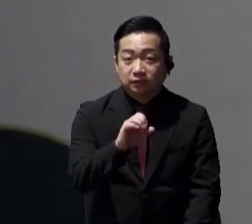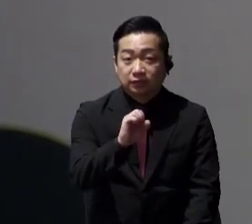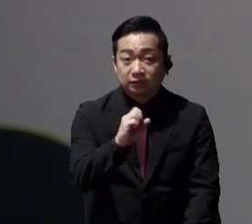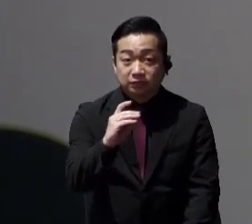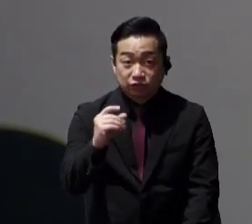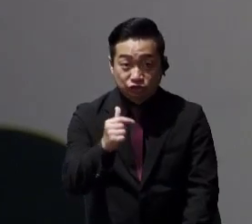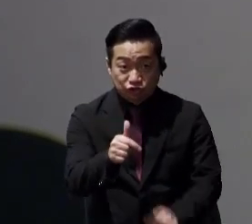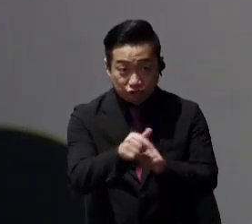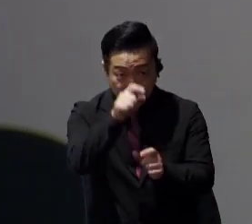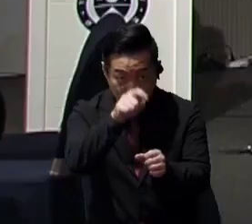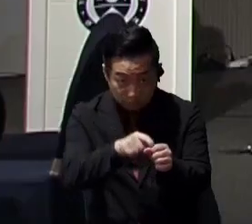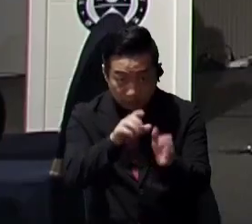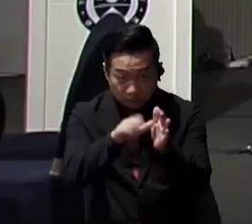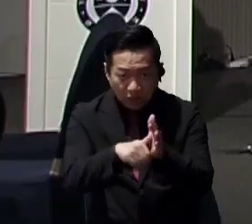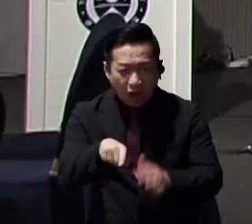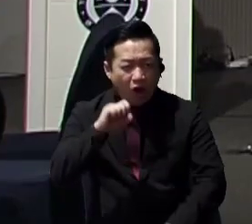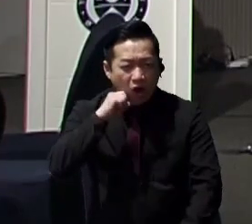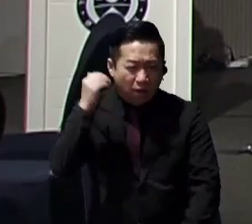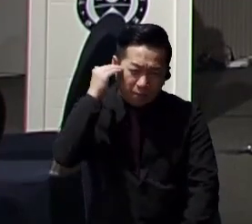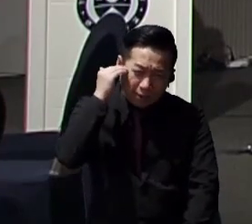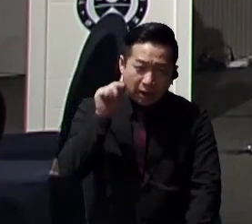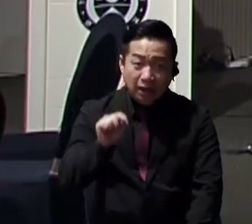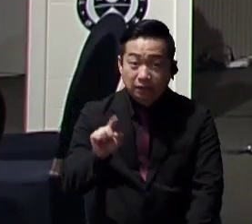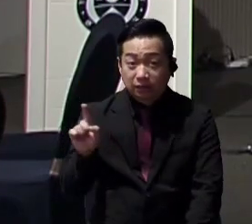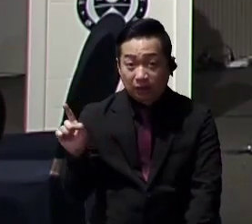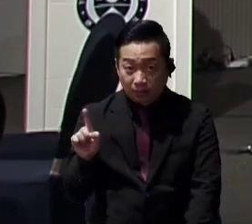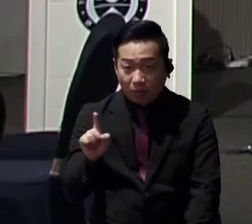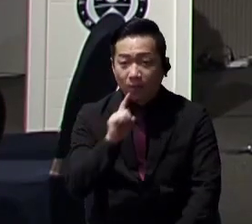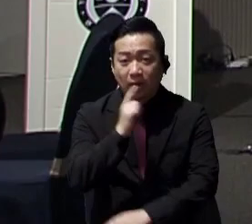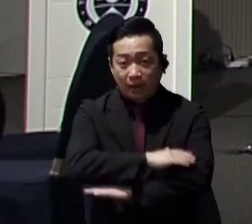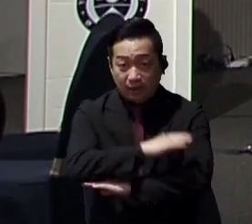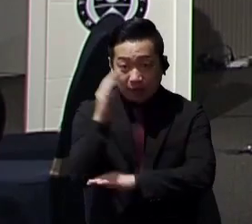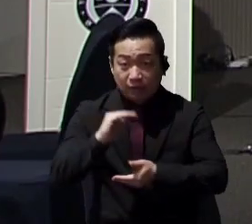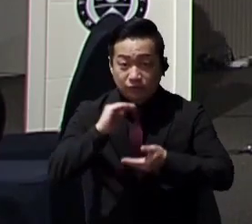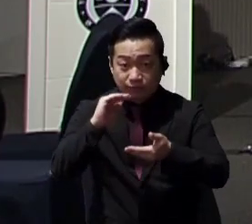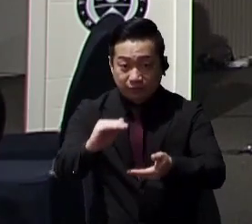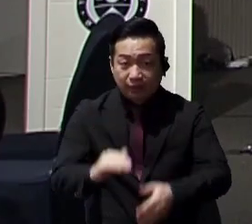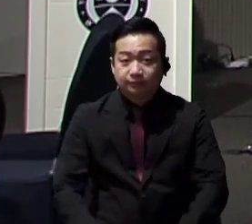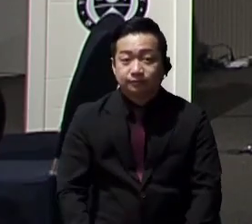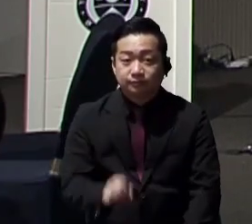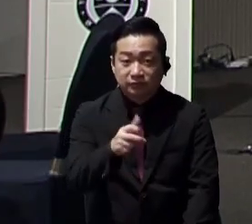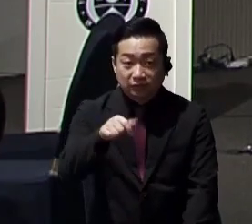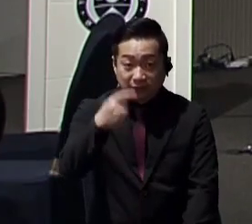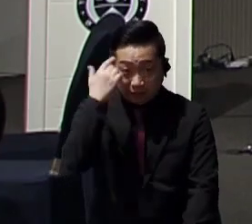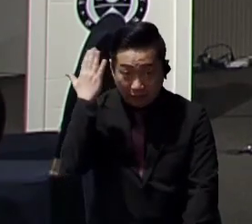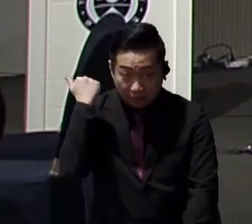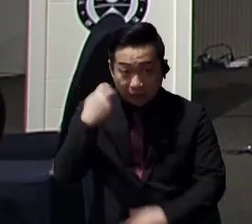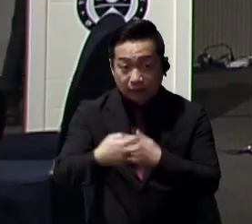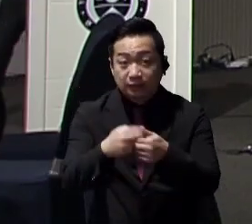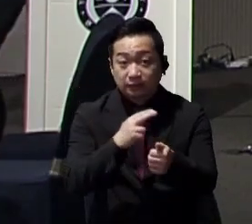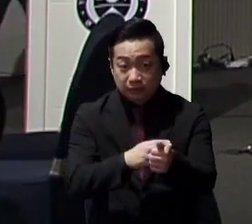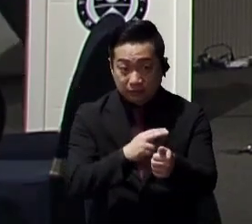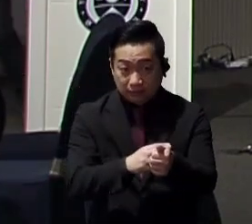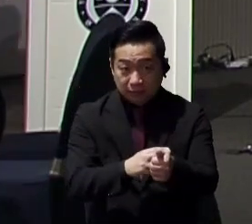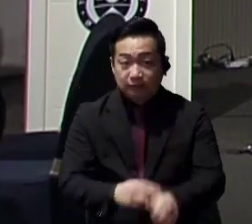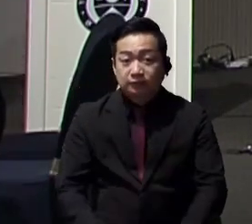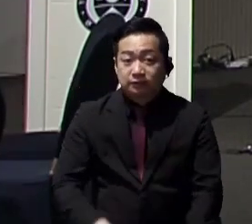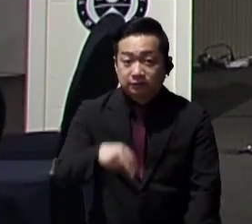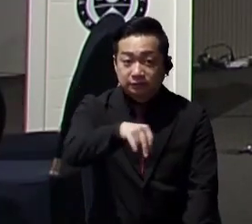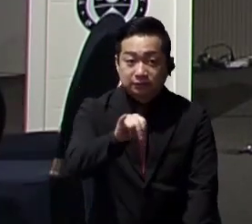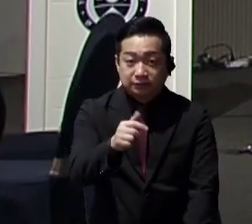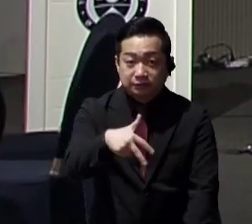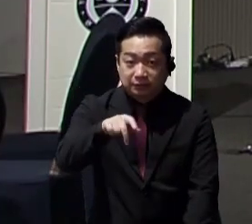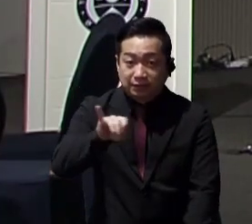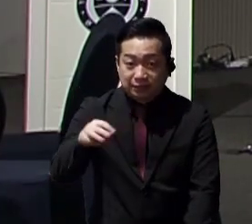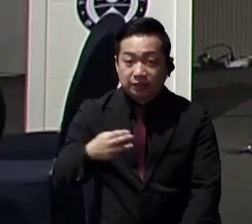from the Yonsei University College of Medicine. Professor Shin, the floor is yours. Good morning. Welcome